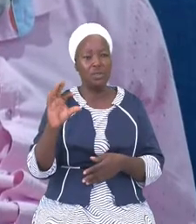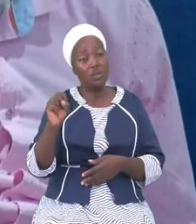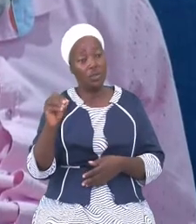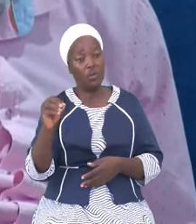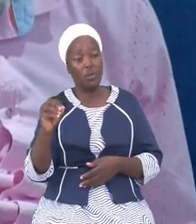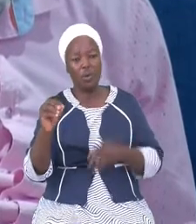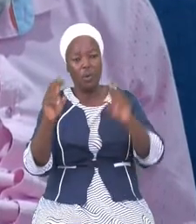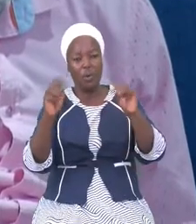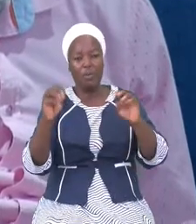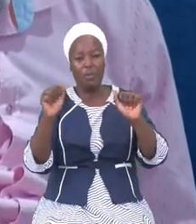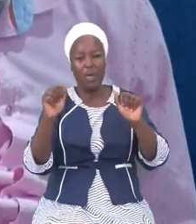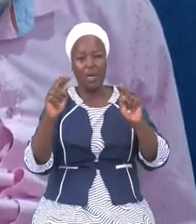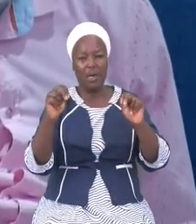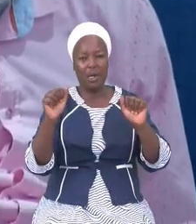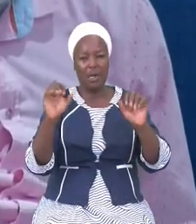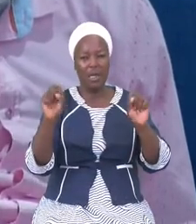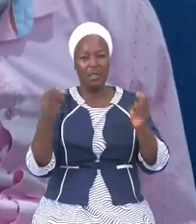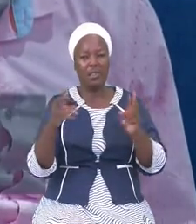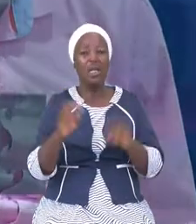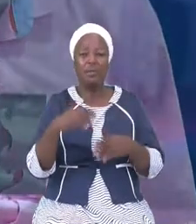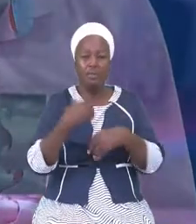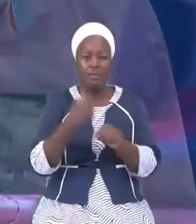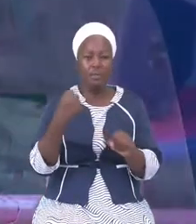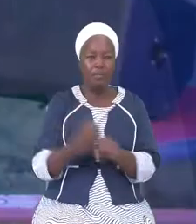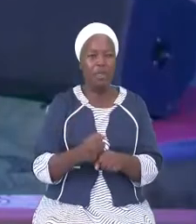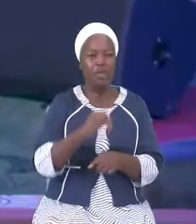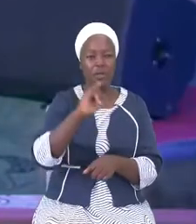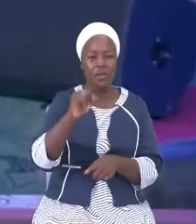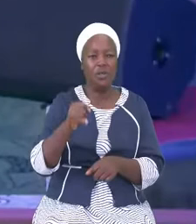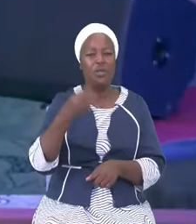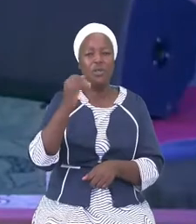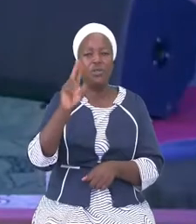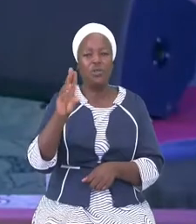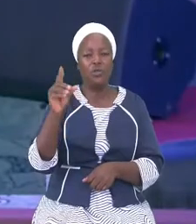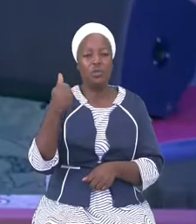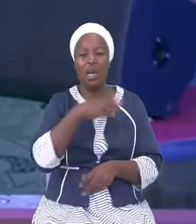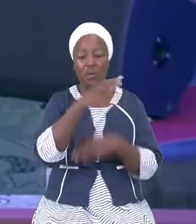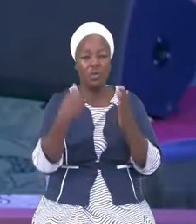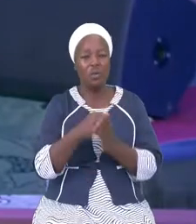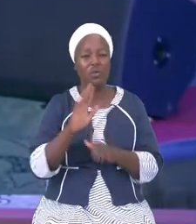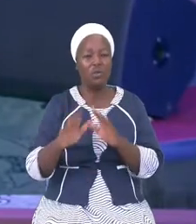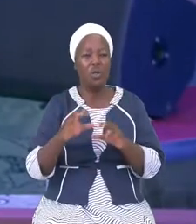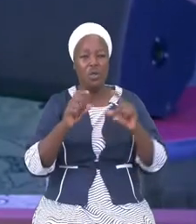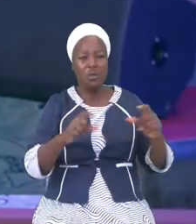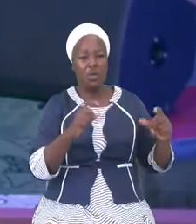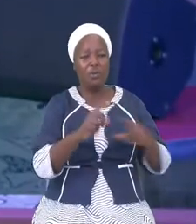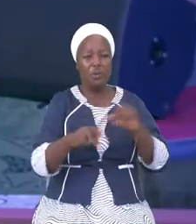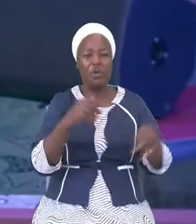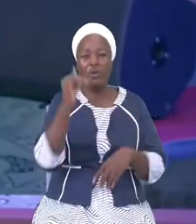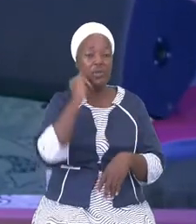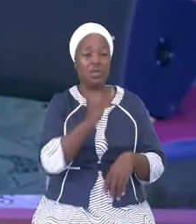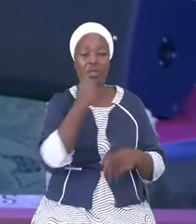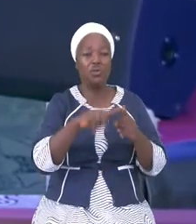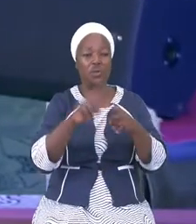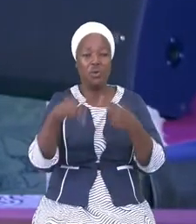Manasseh made Judah and the inhabitants of Jerusalem to err, to go astray, and to do worse